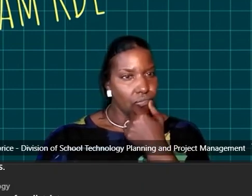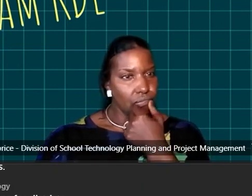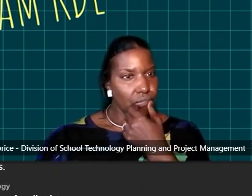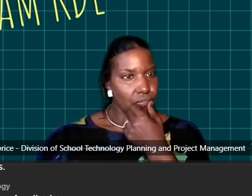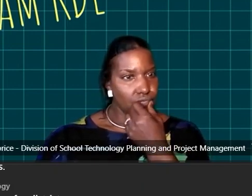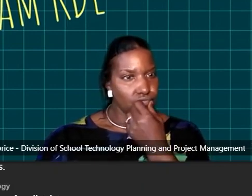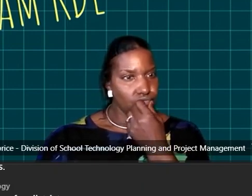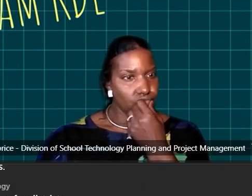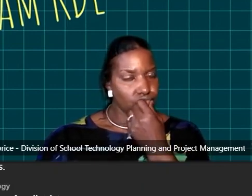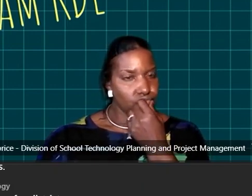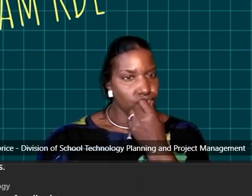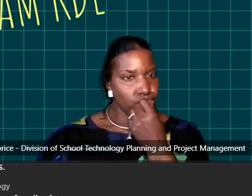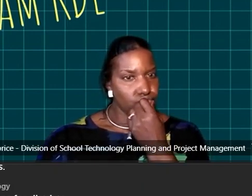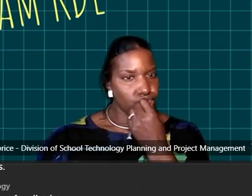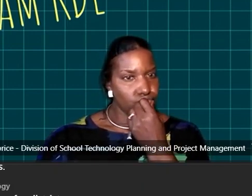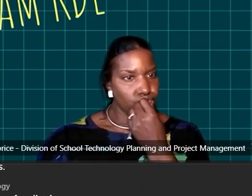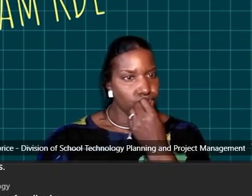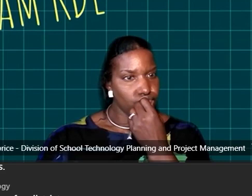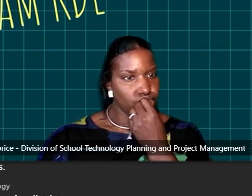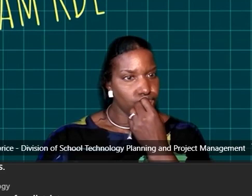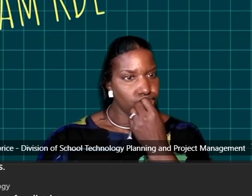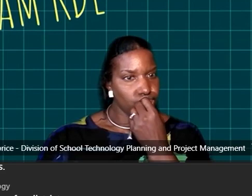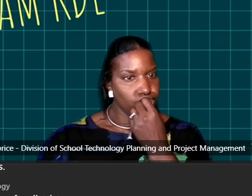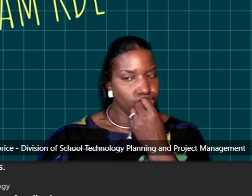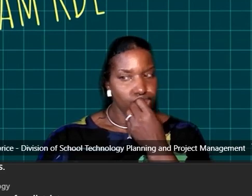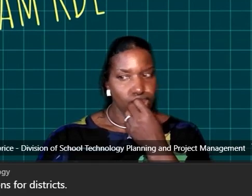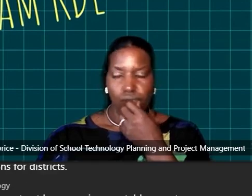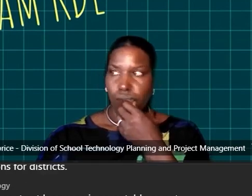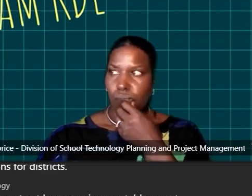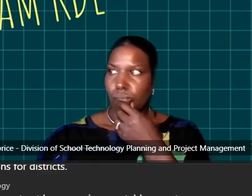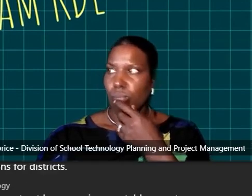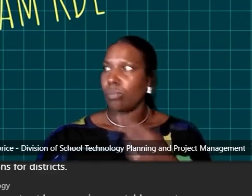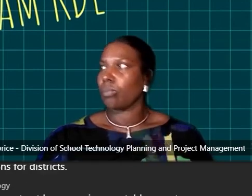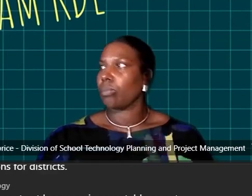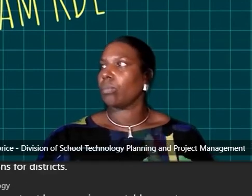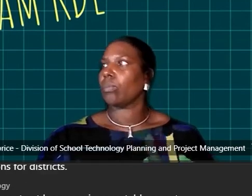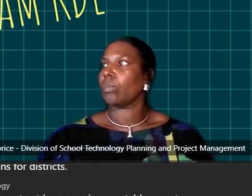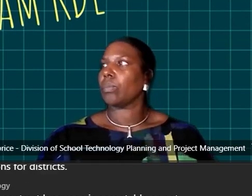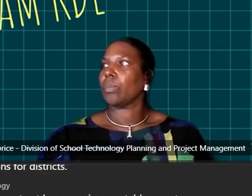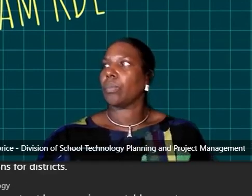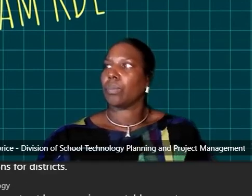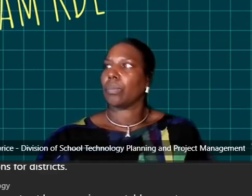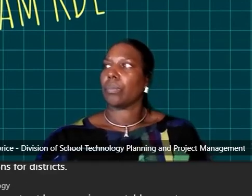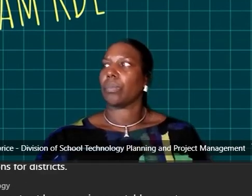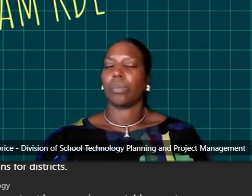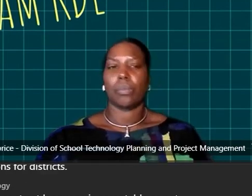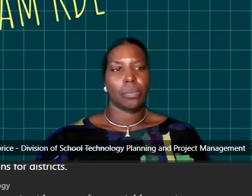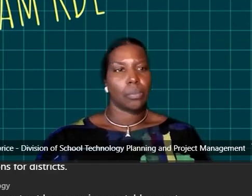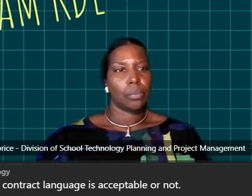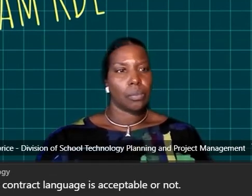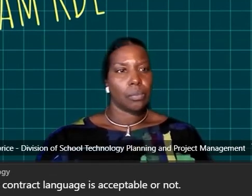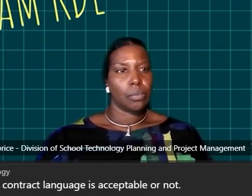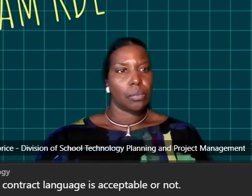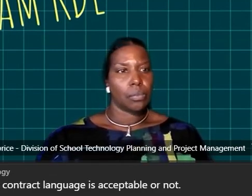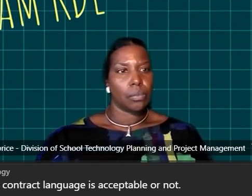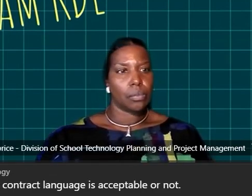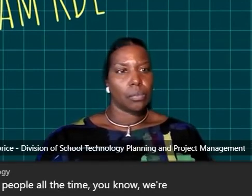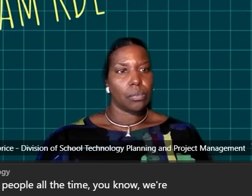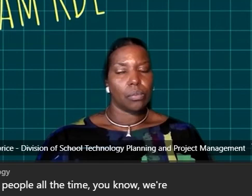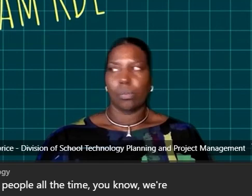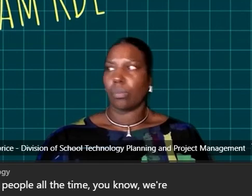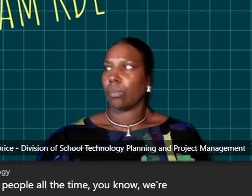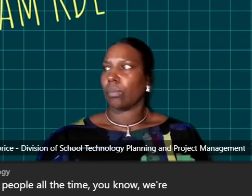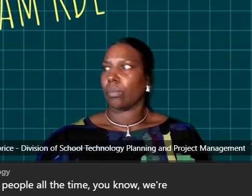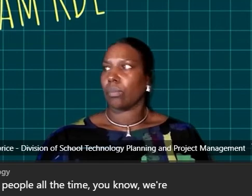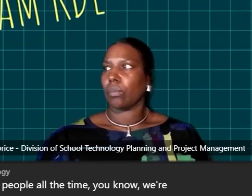whether, contract language is acceptable or not. We're not attorneys, and I tell people all the time, we're not USAC. We don't give out the money